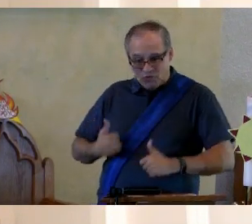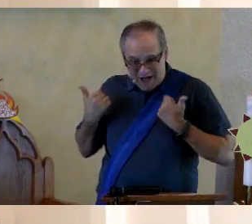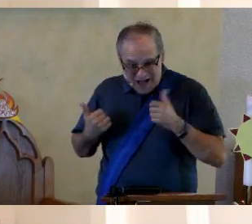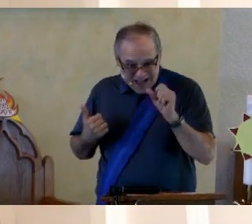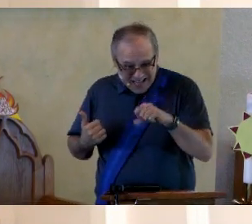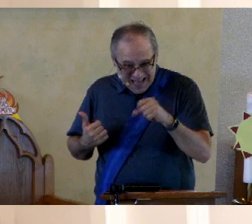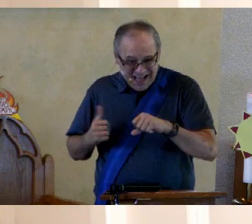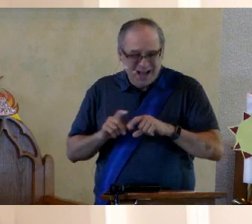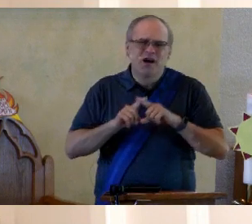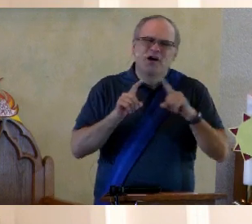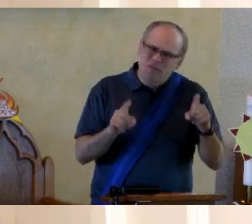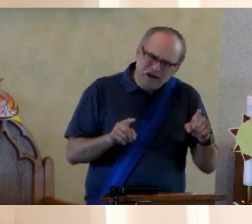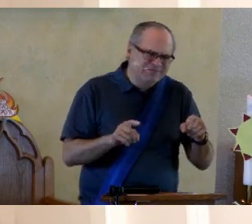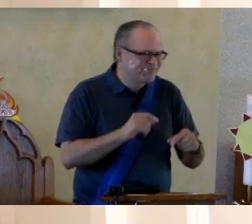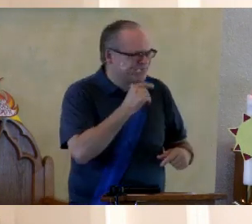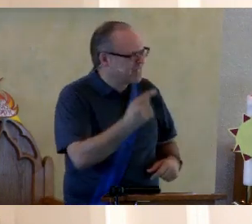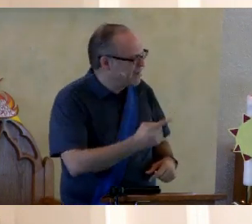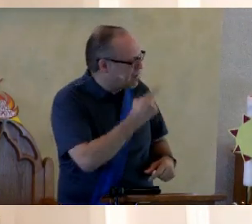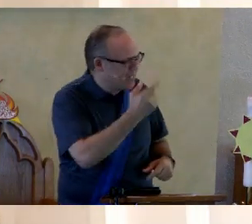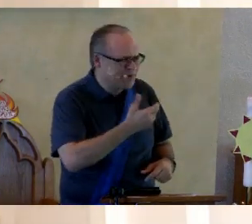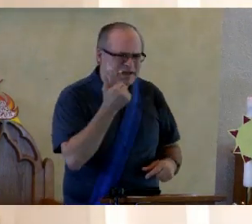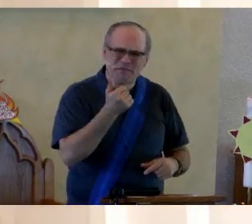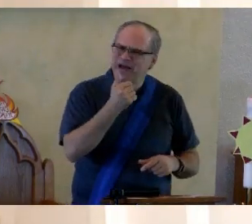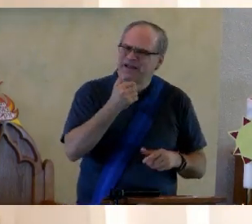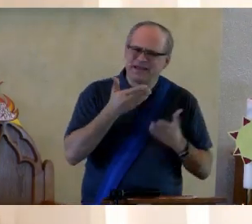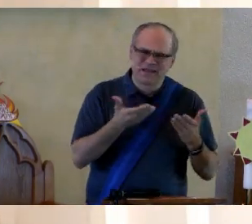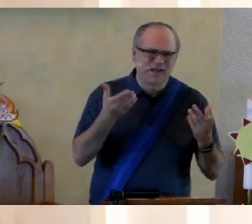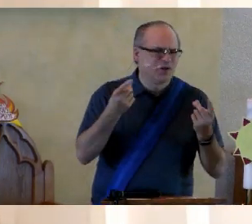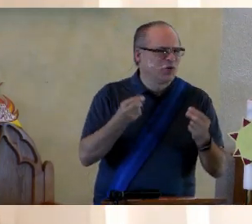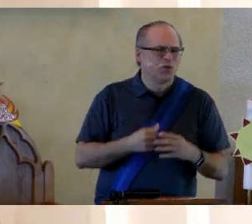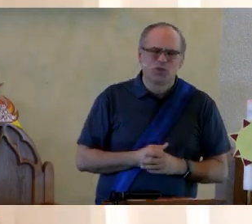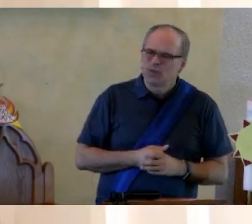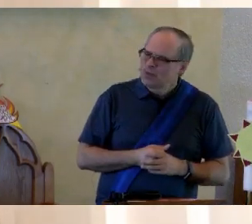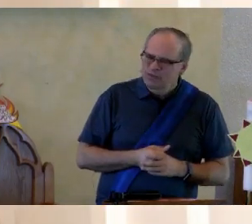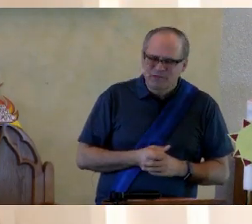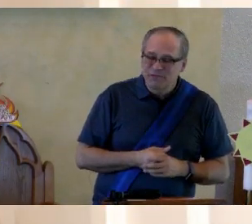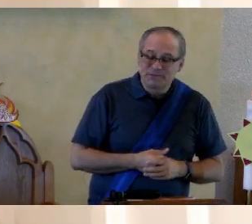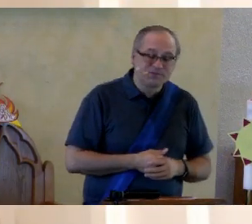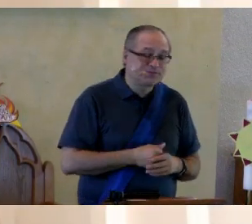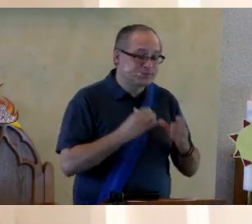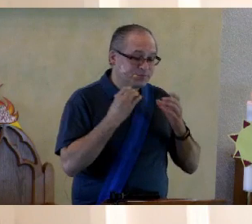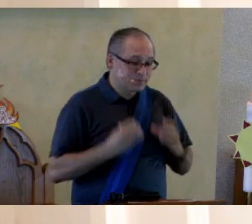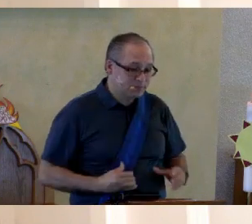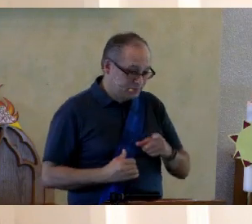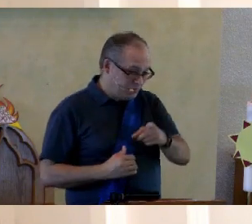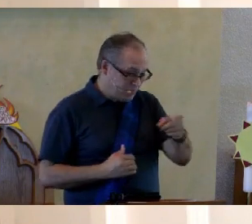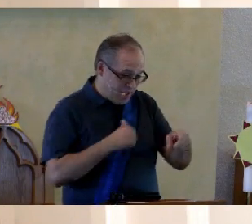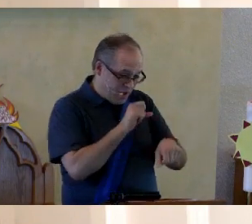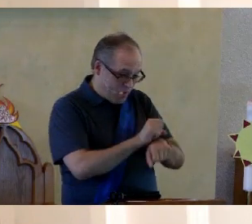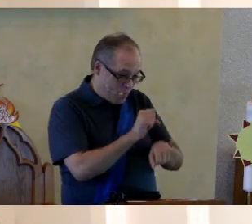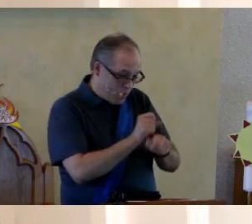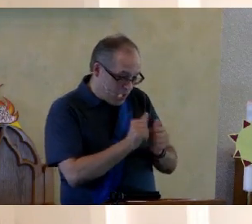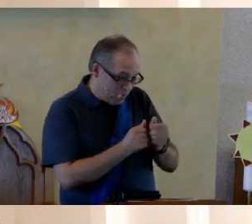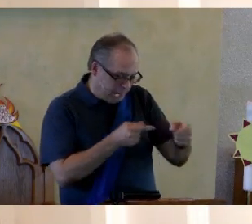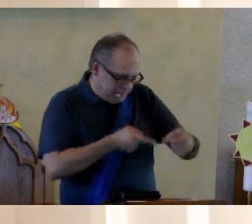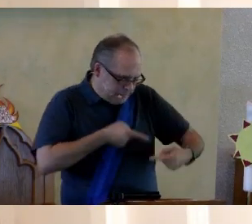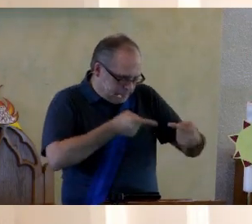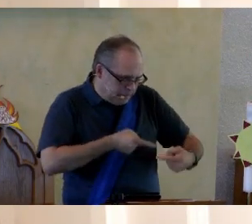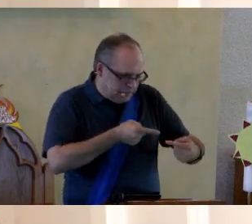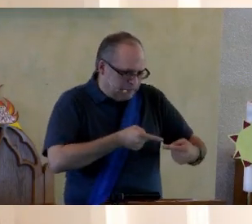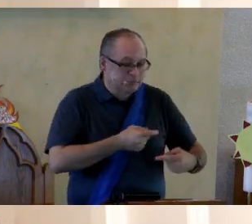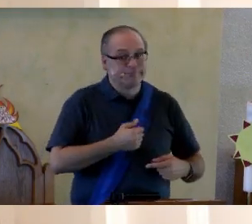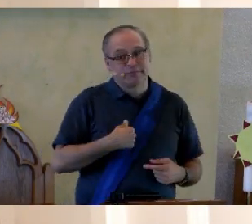not necessarily the best way to live. When working with clients who struggle in this way, I often find myself saying the same